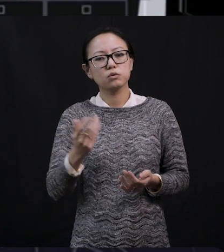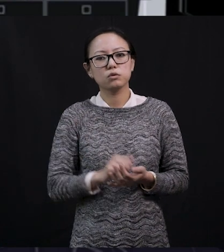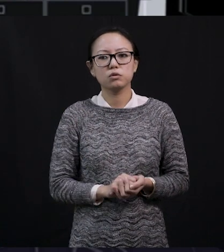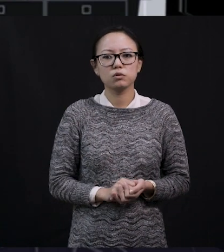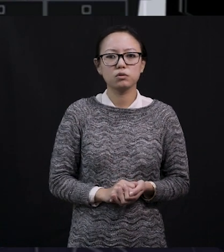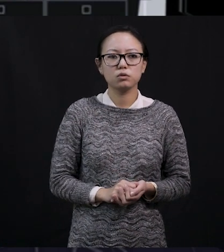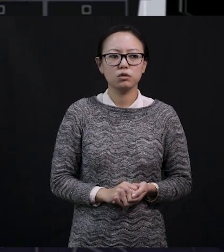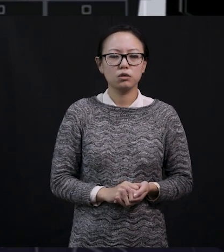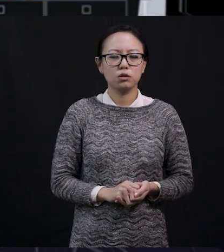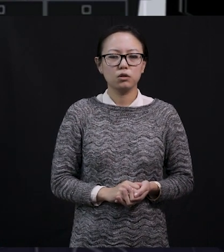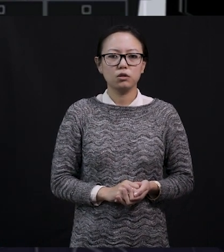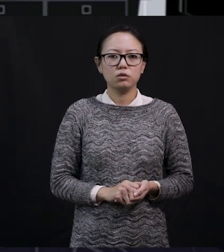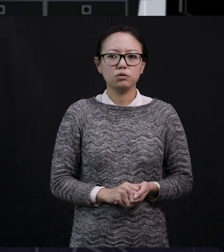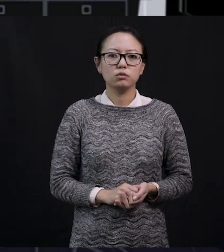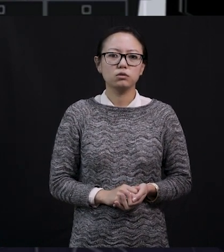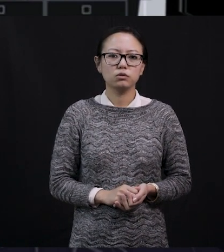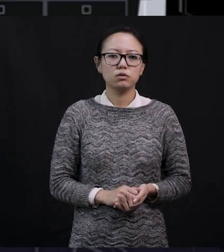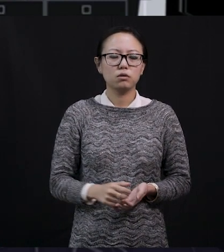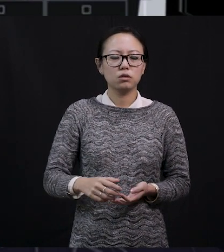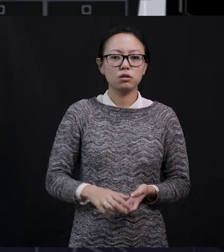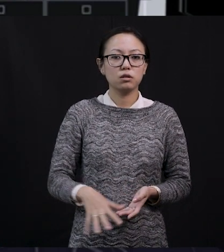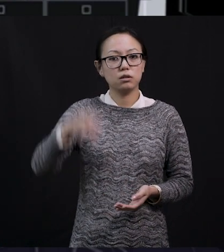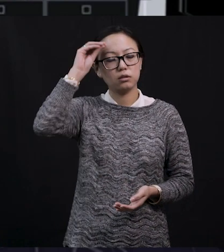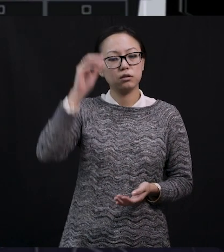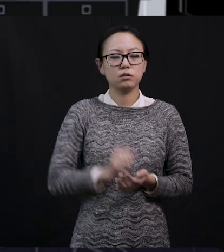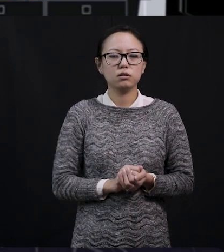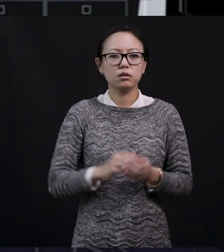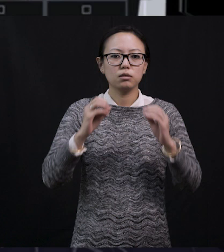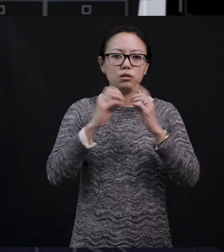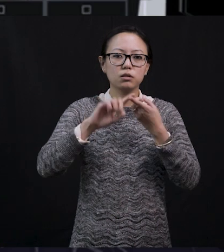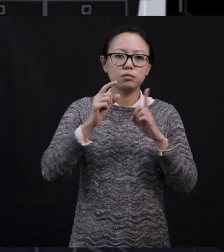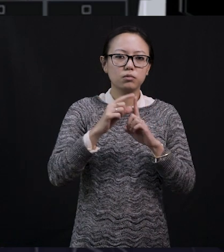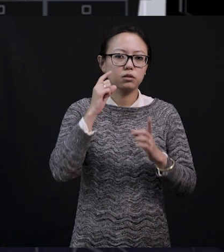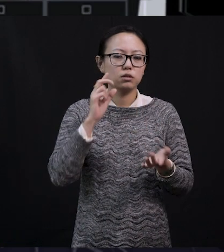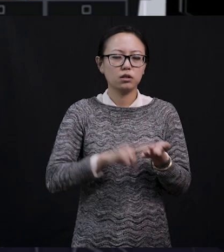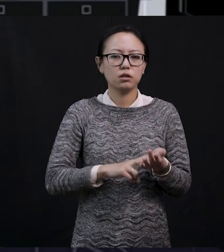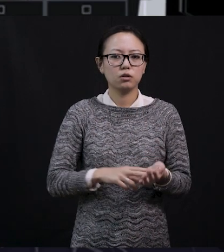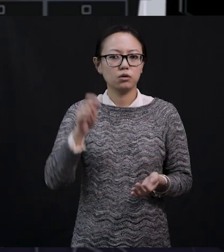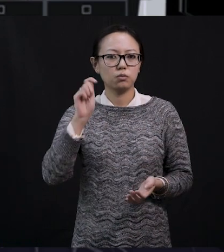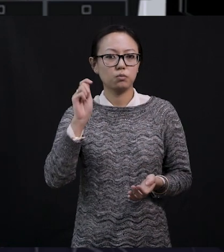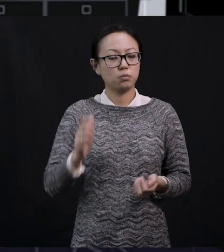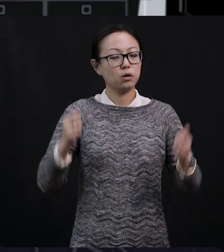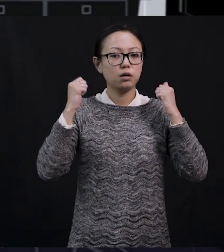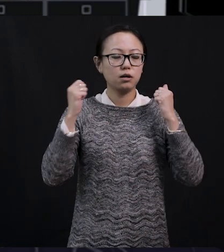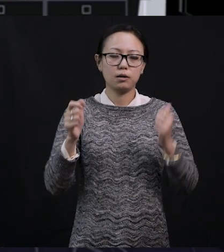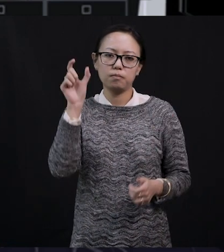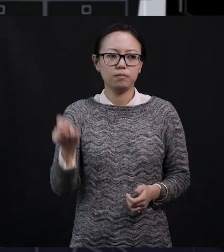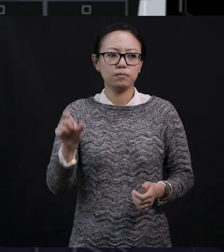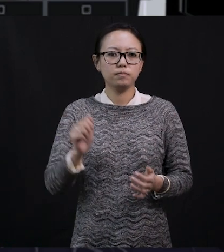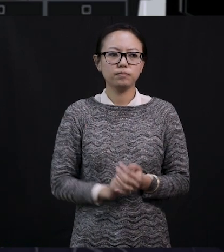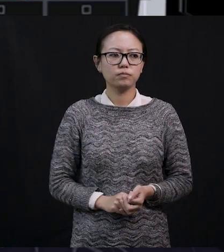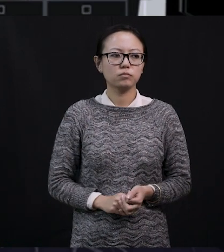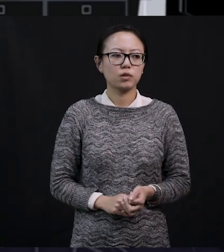is very hardworking person, and this has never happened in the 25 years that he has been working in